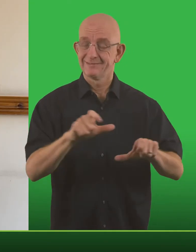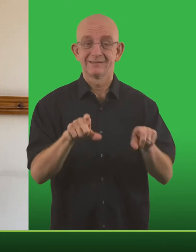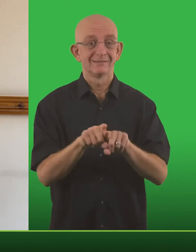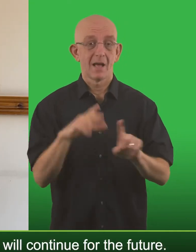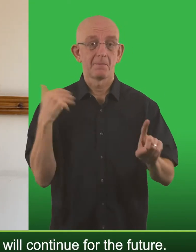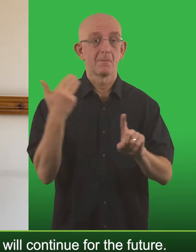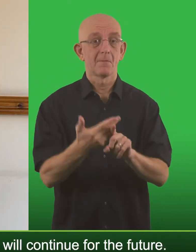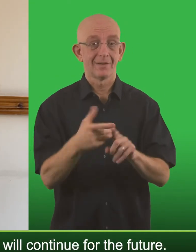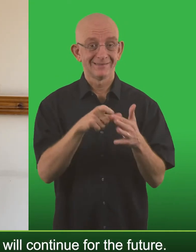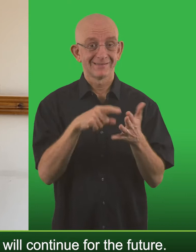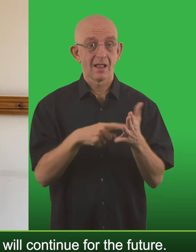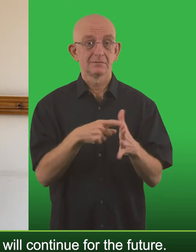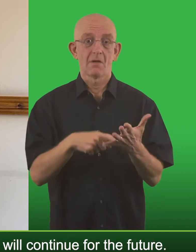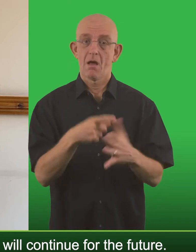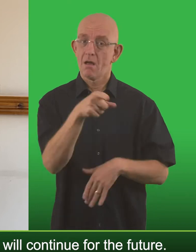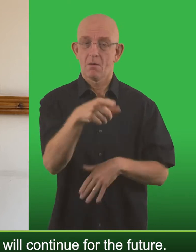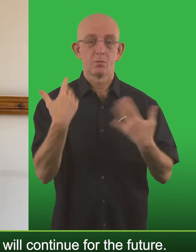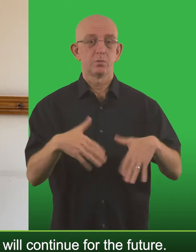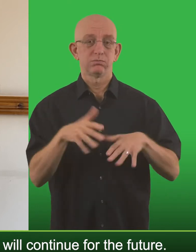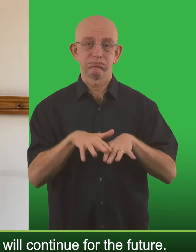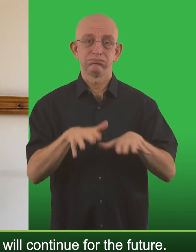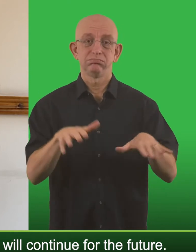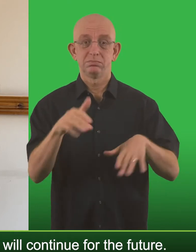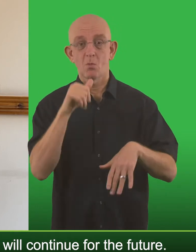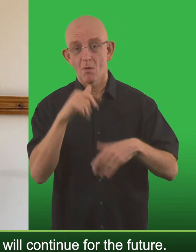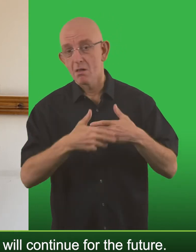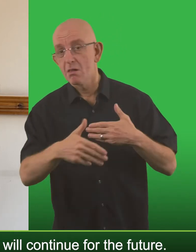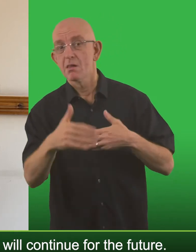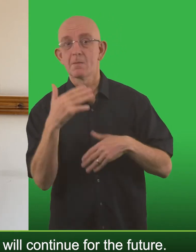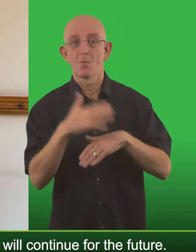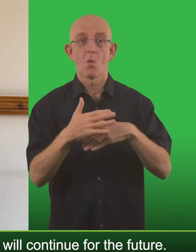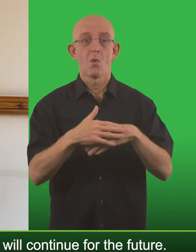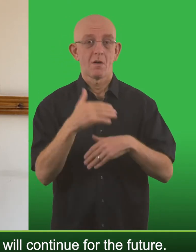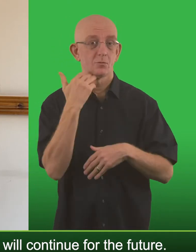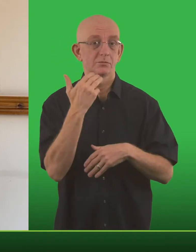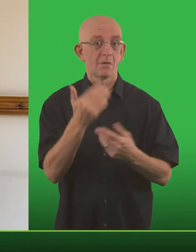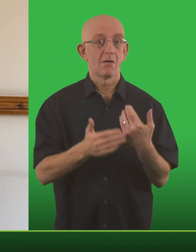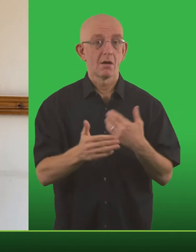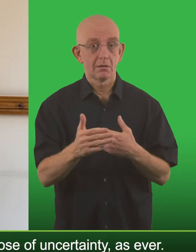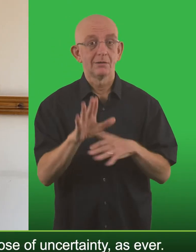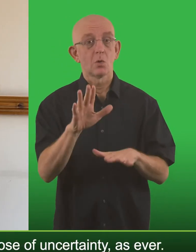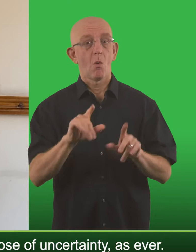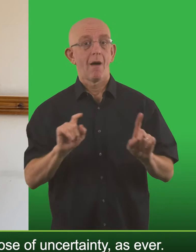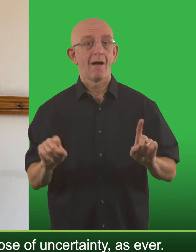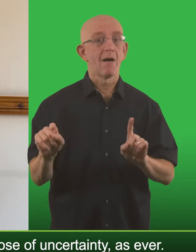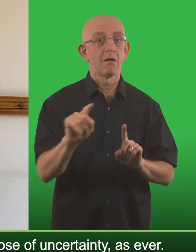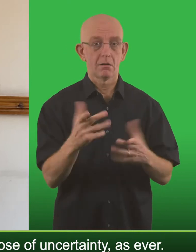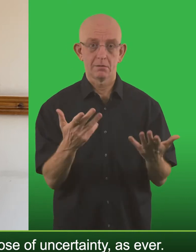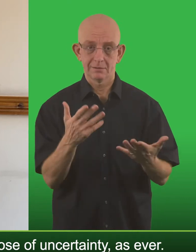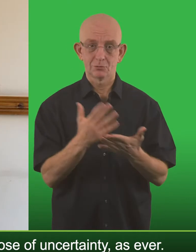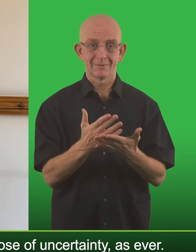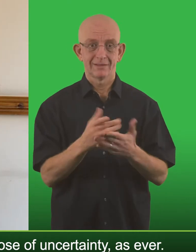changed. Delta remains the dominant virus, and that will continue for the future. So how it